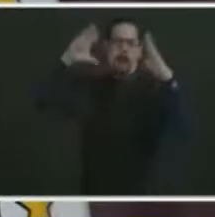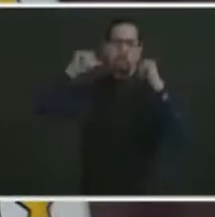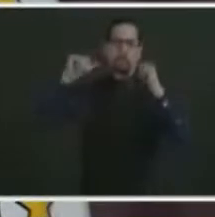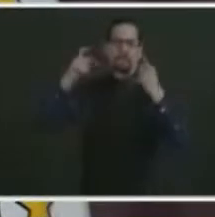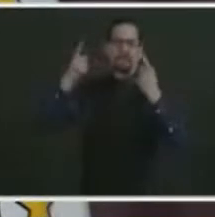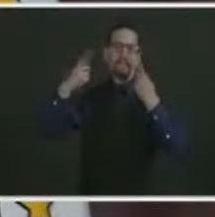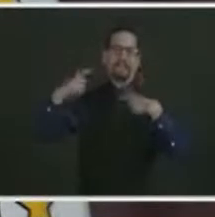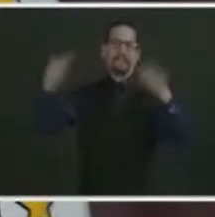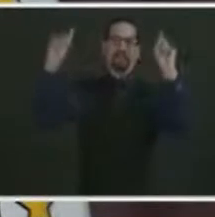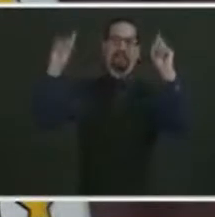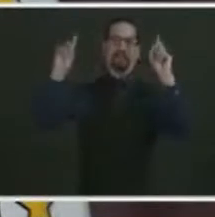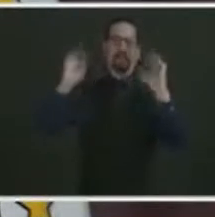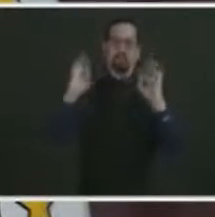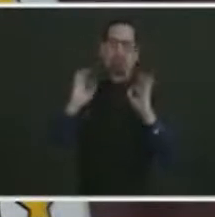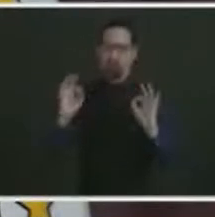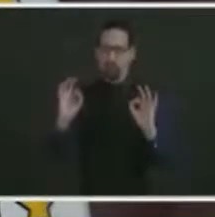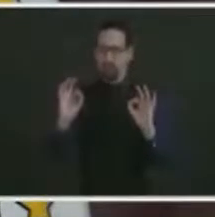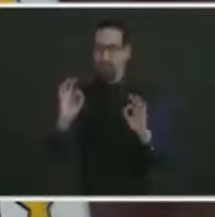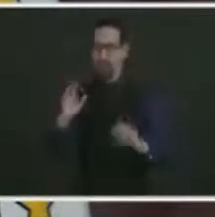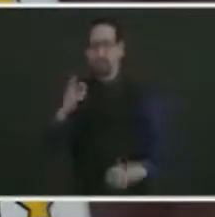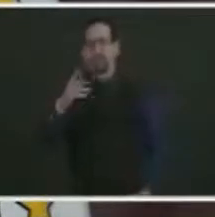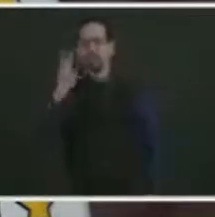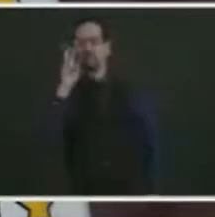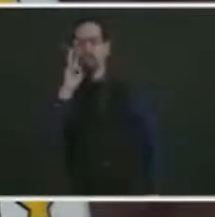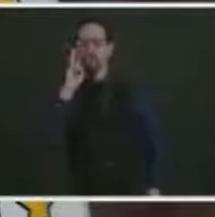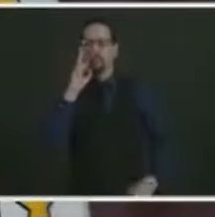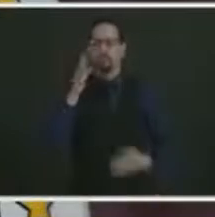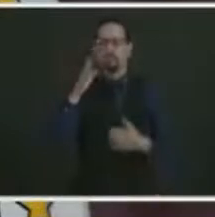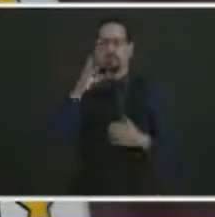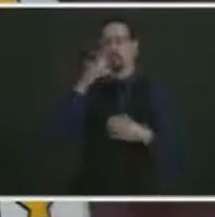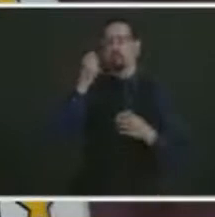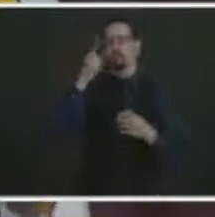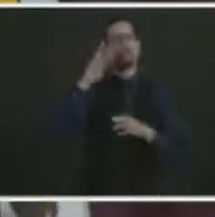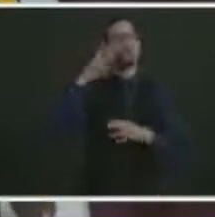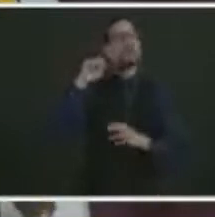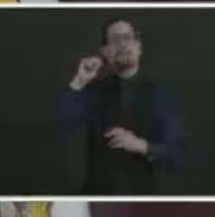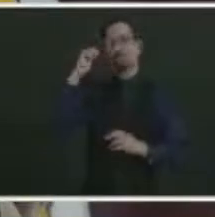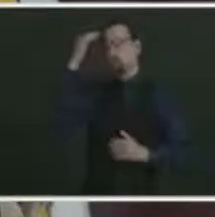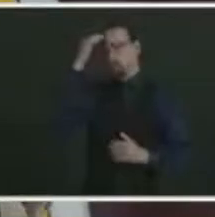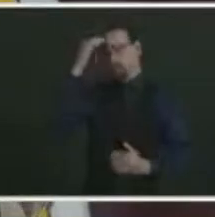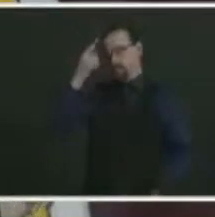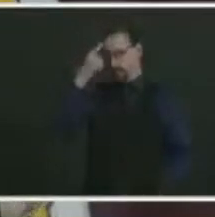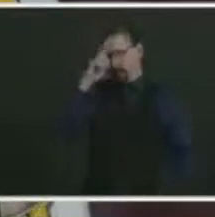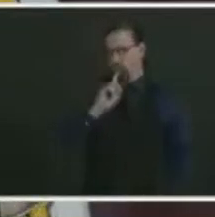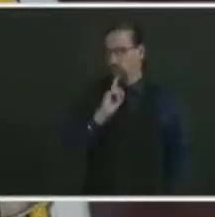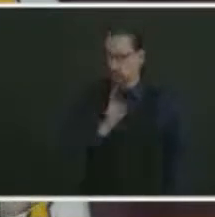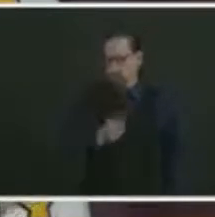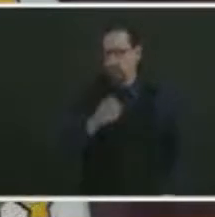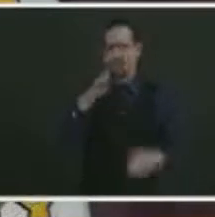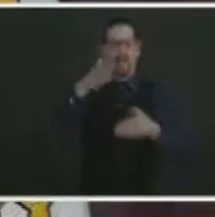by the end of this month. And then once we have that, we can really get to work